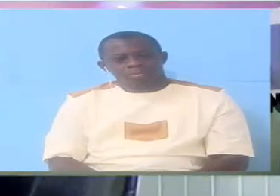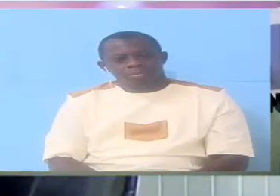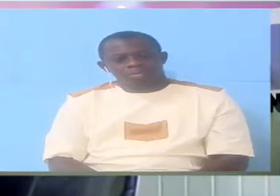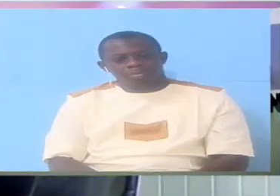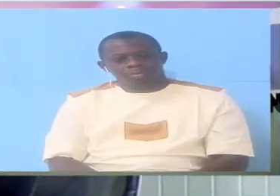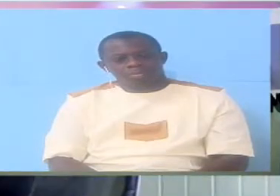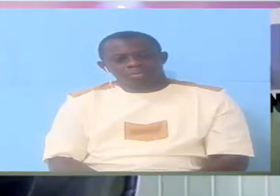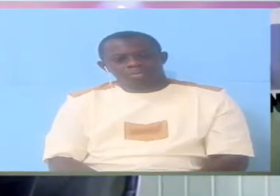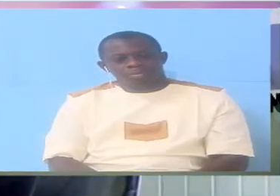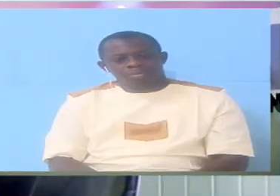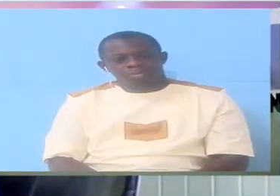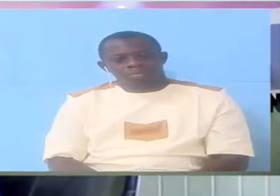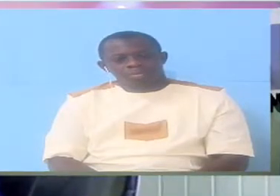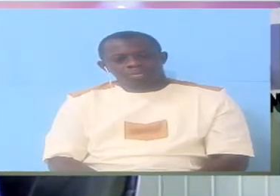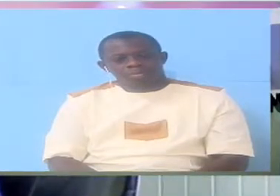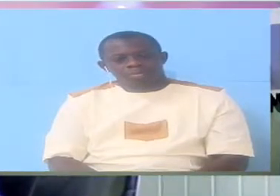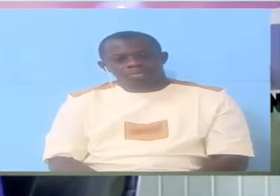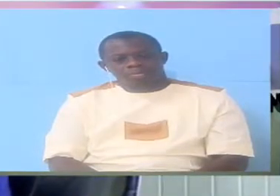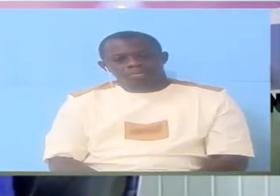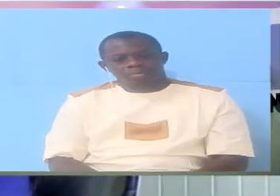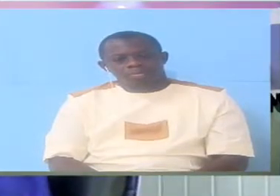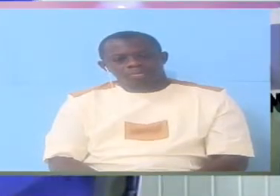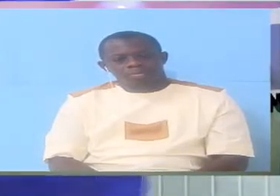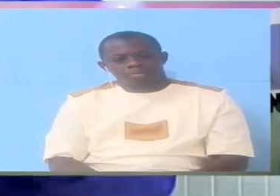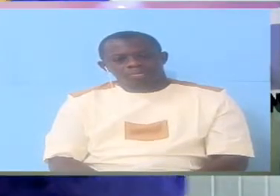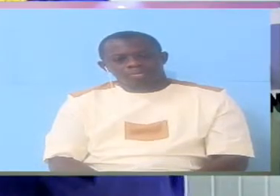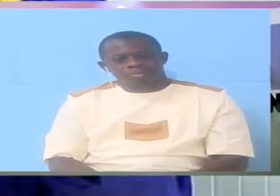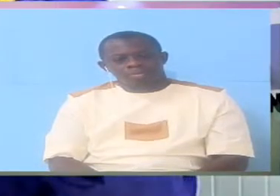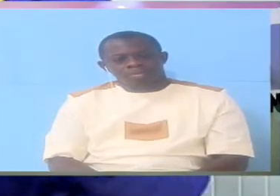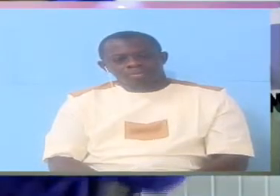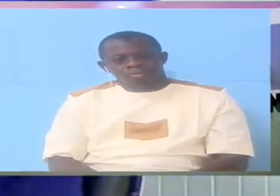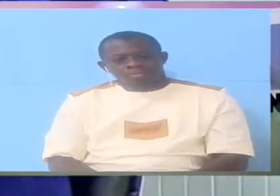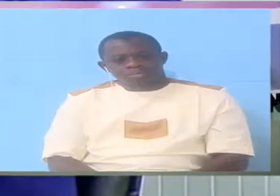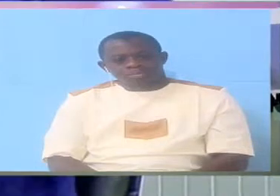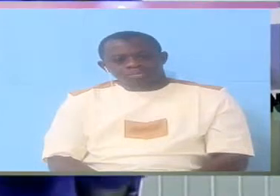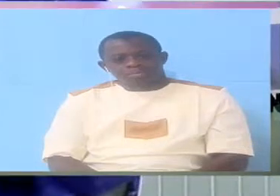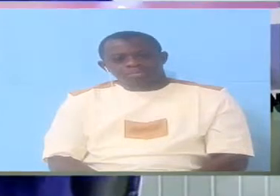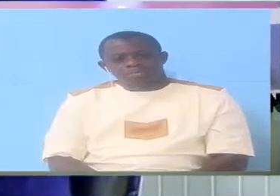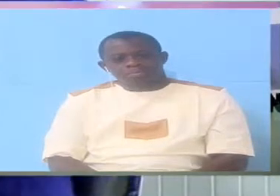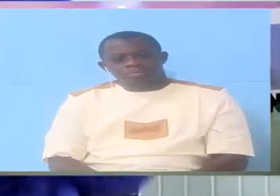ka asidi ning fenkol balade.